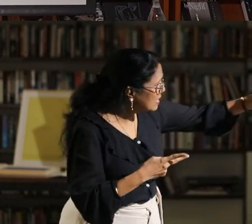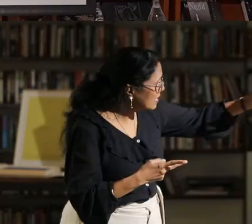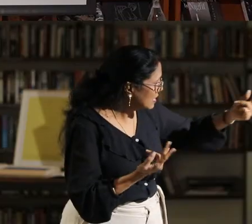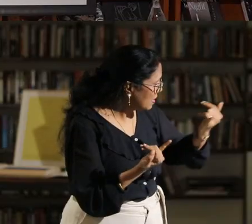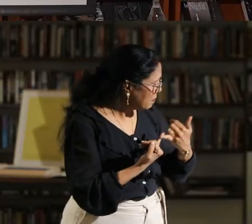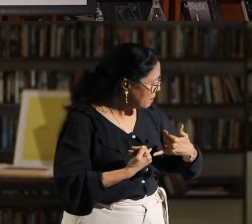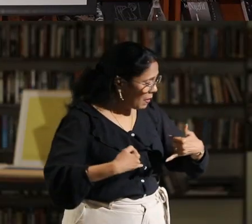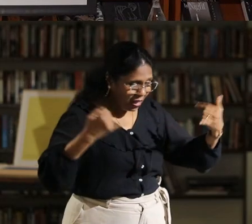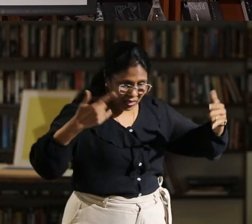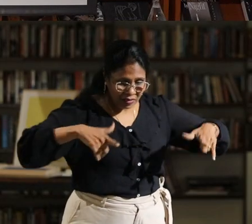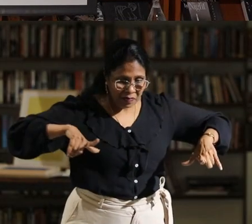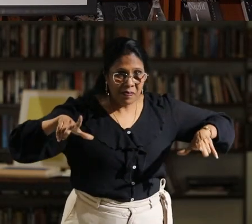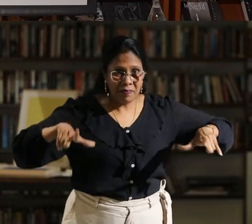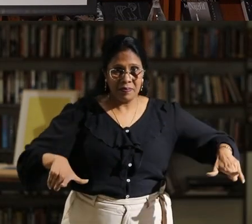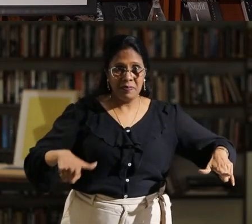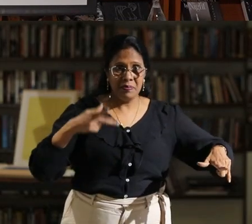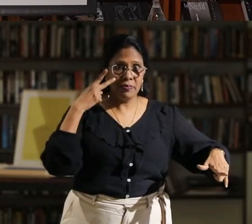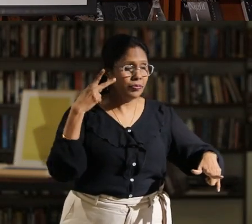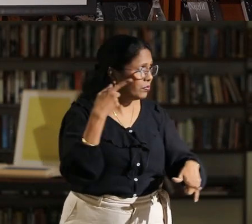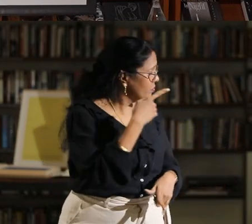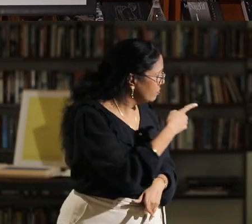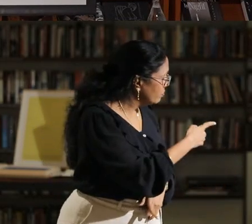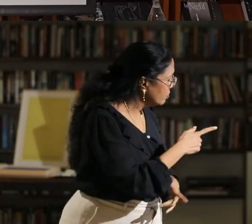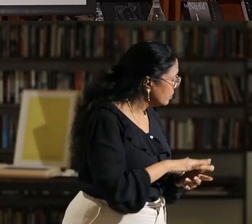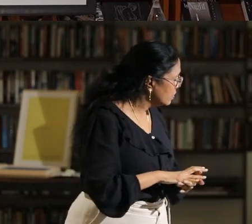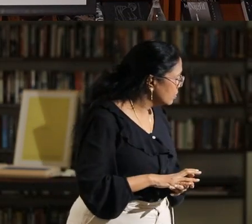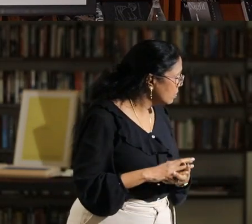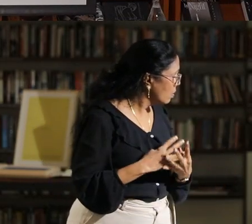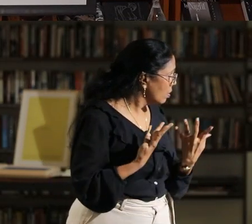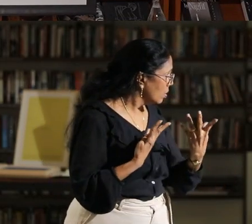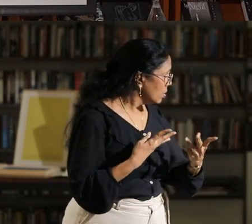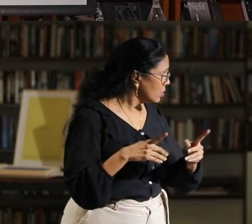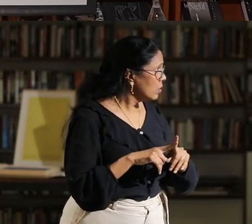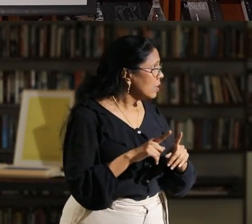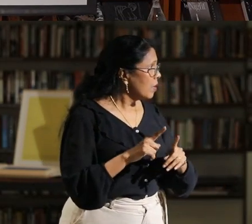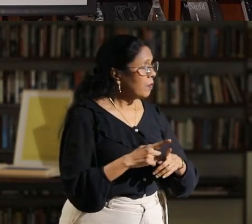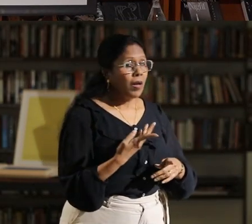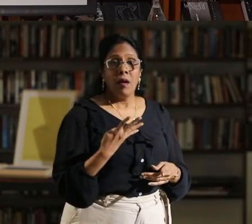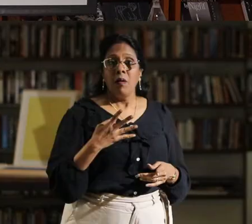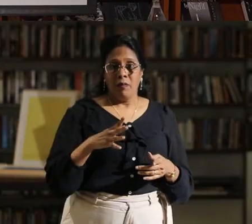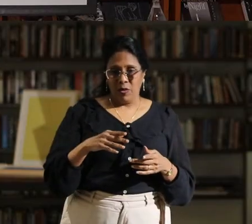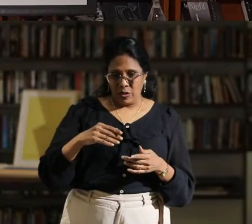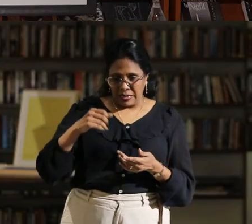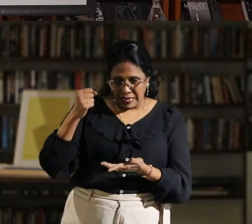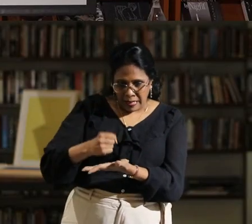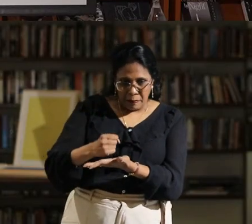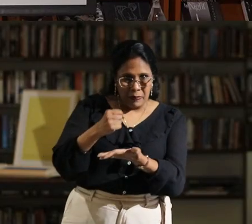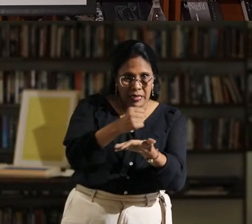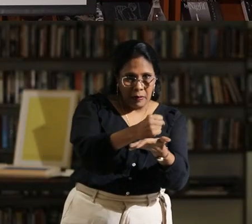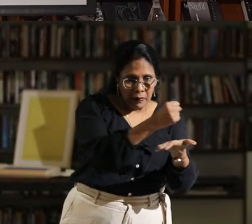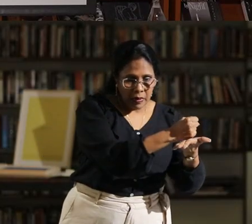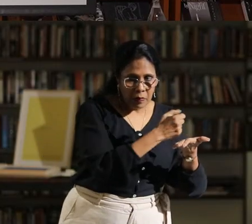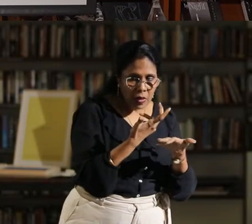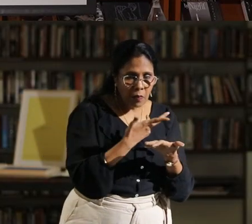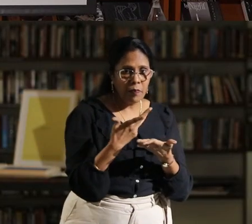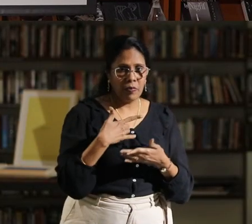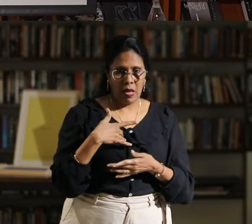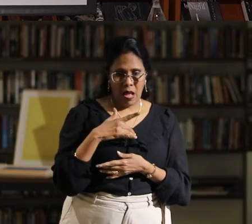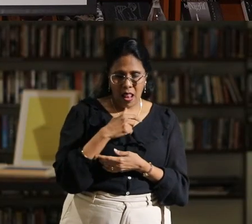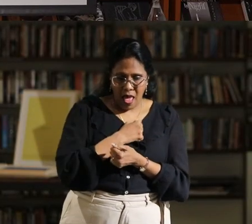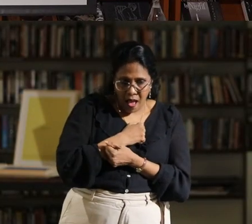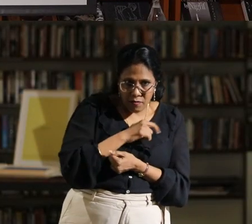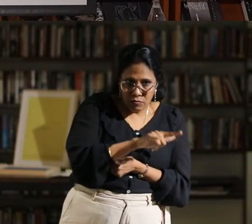side? This had 4 stamps on it. One says, I love, I